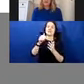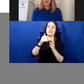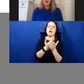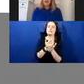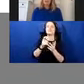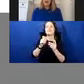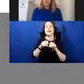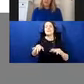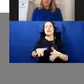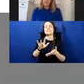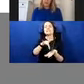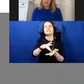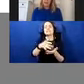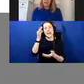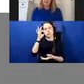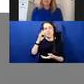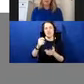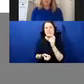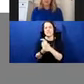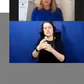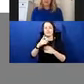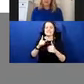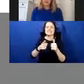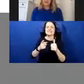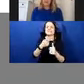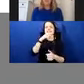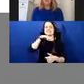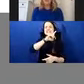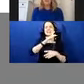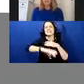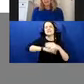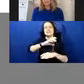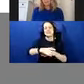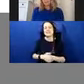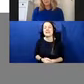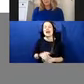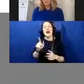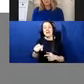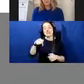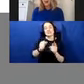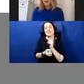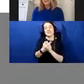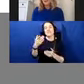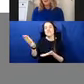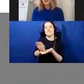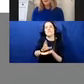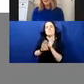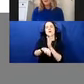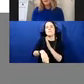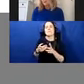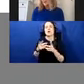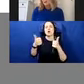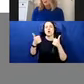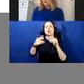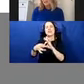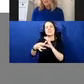said there, and it's part funded by the Executive Office through their District Council's Good Relations programme. So, as I said earlier, we're in